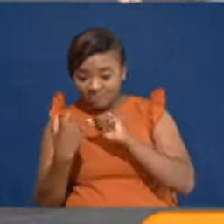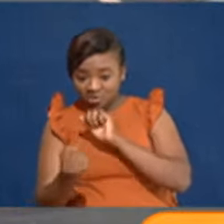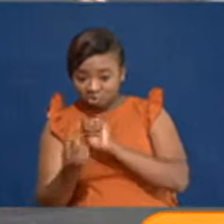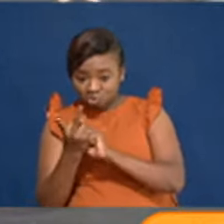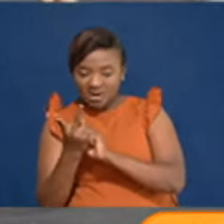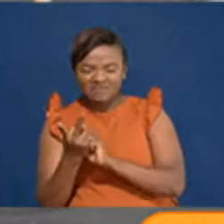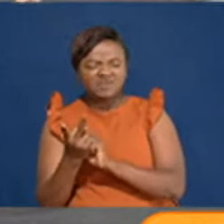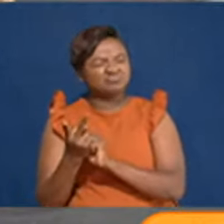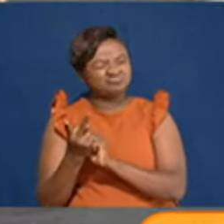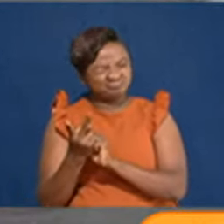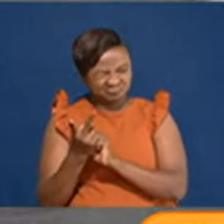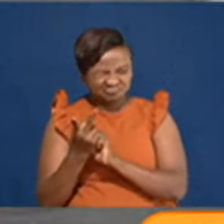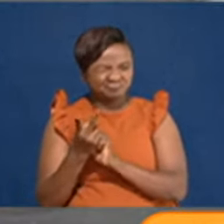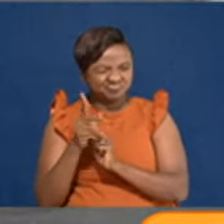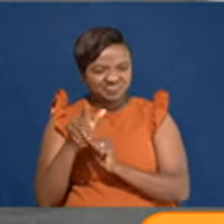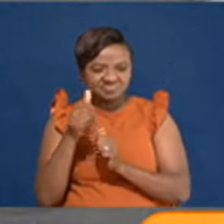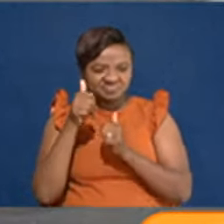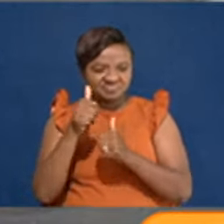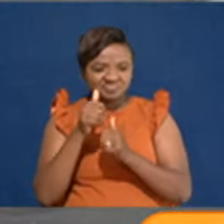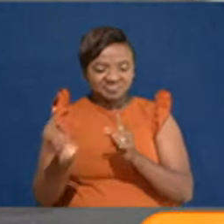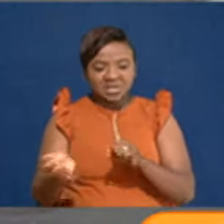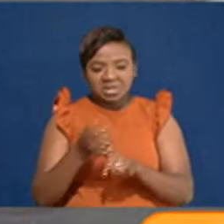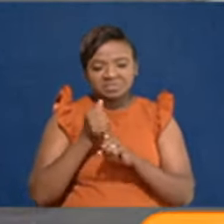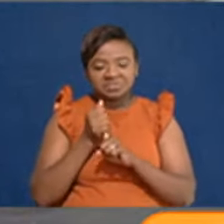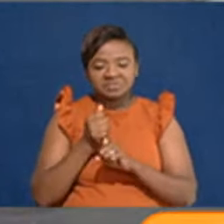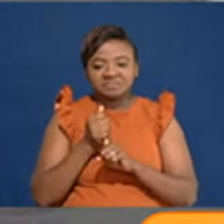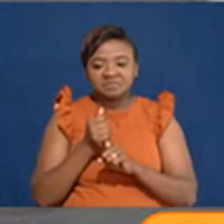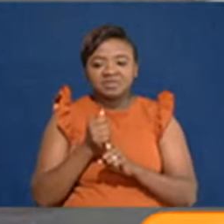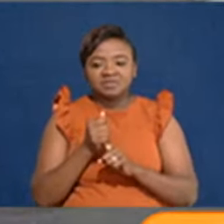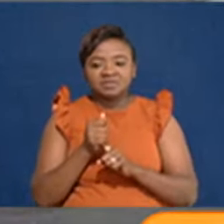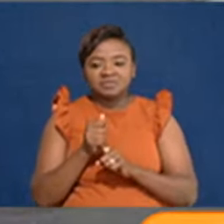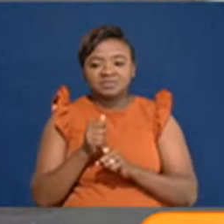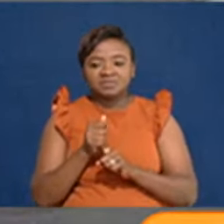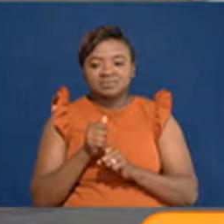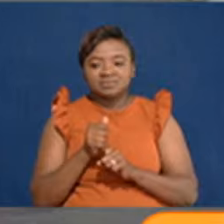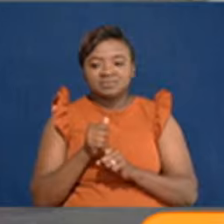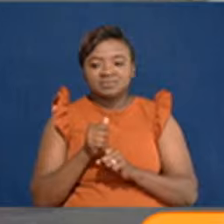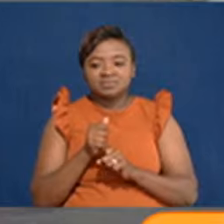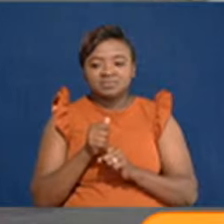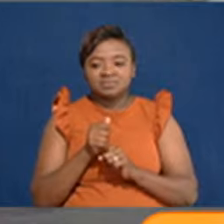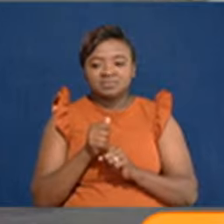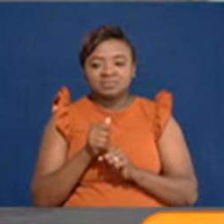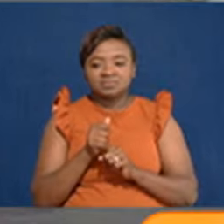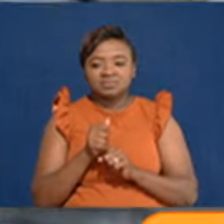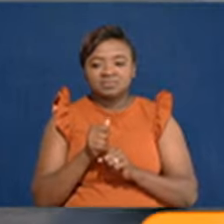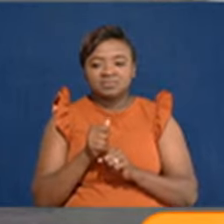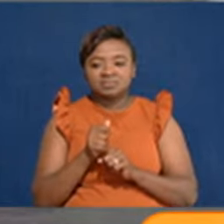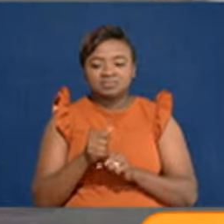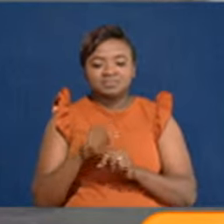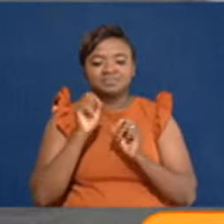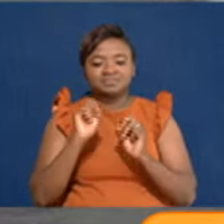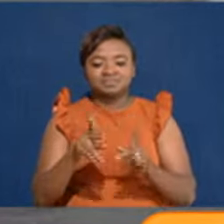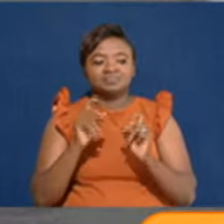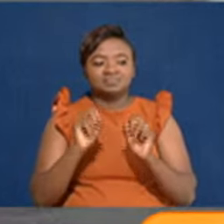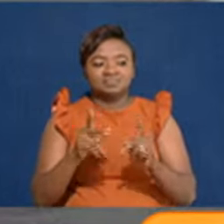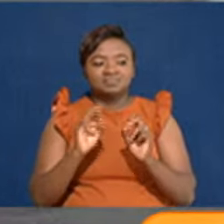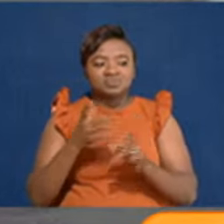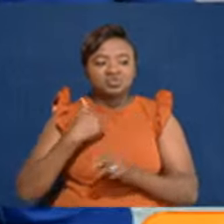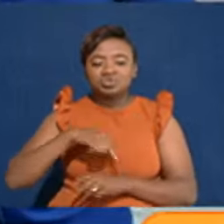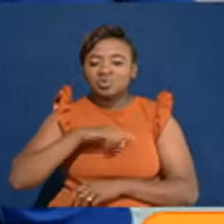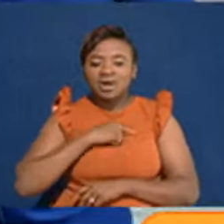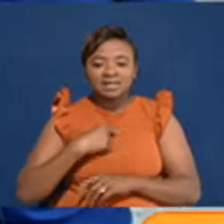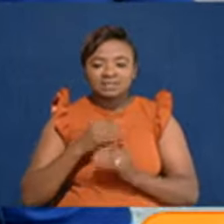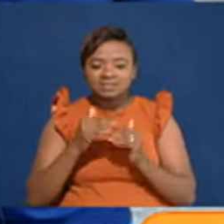Olympics. This is quite an achievement. So the details of that story we'll give it to you during the sports news, Olive. All right, so what should we be